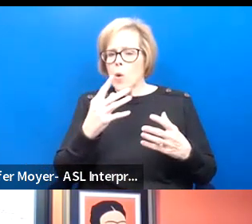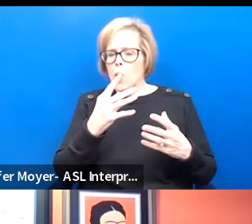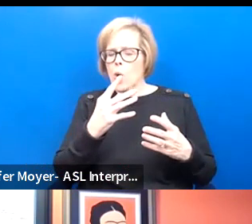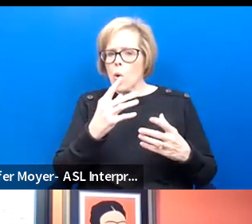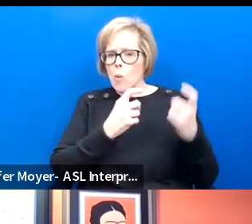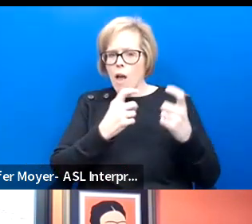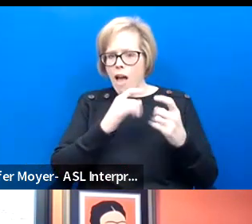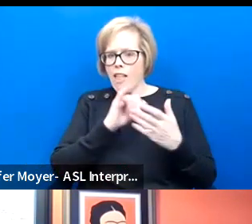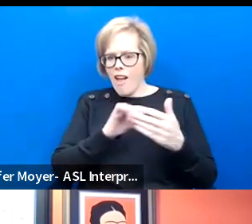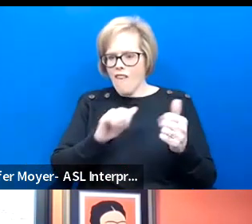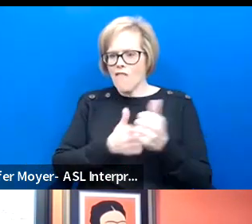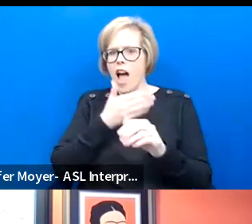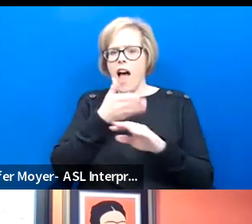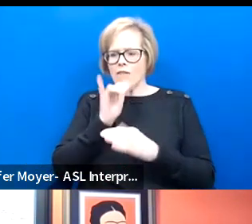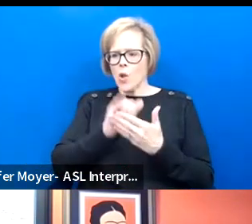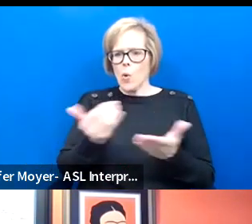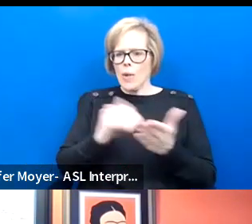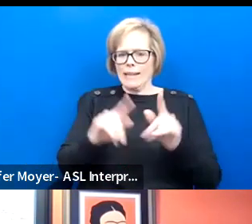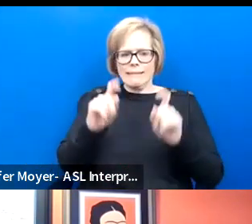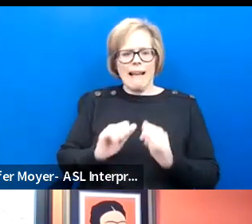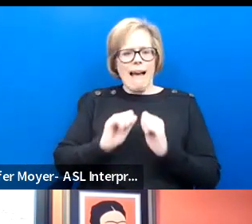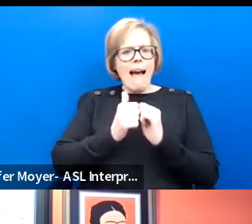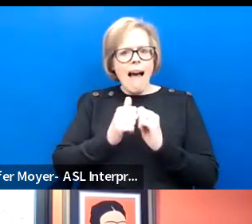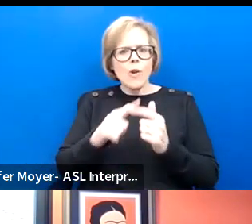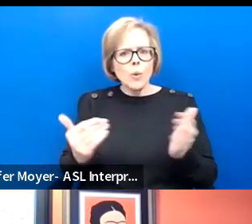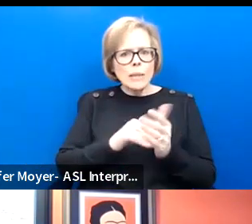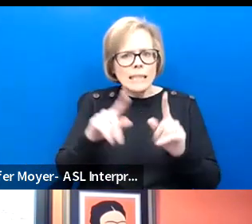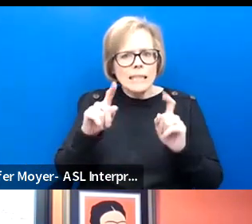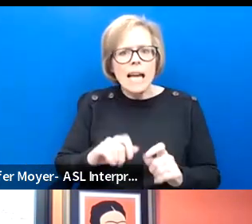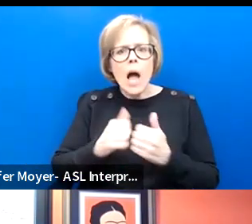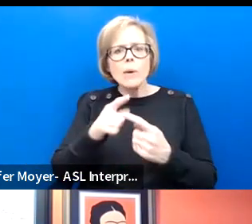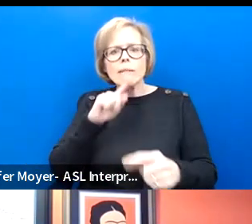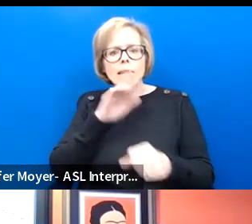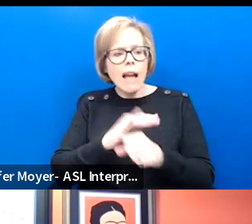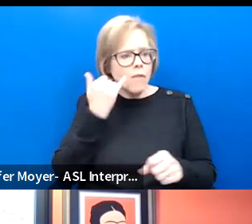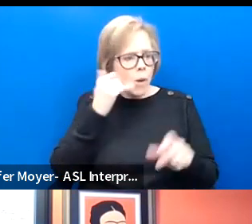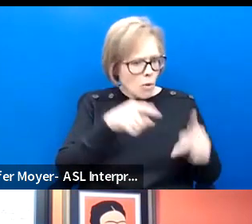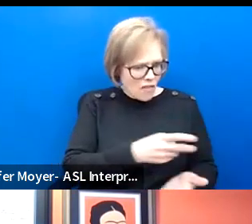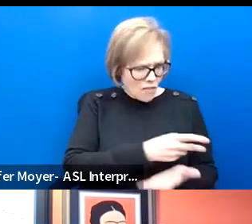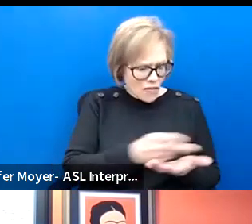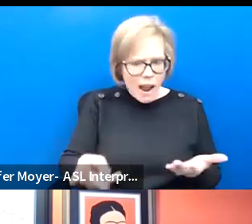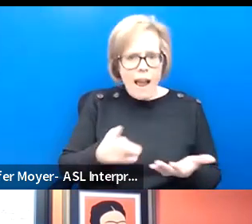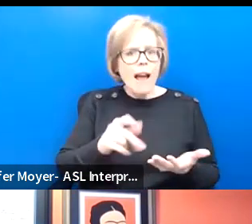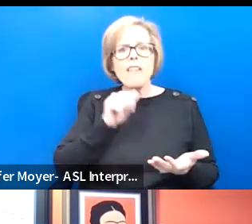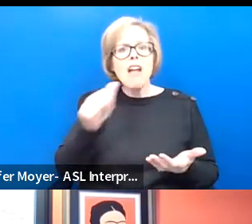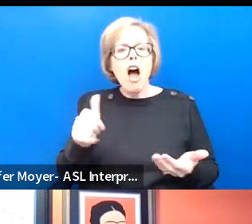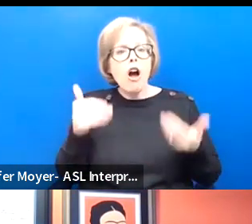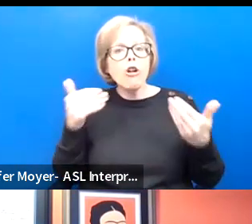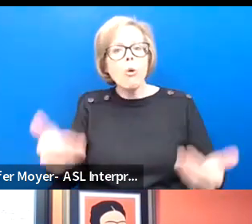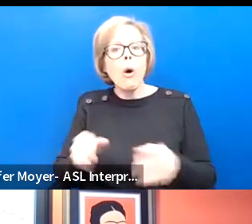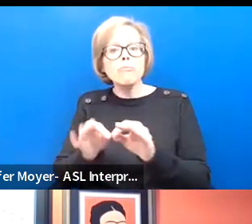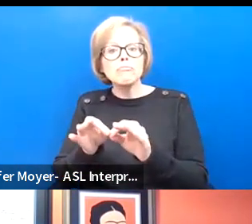up after all those reassessing. How do you reassess? How do you guarantee that somebody that failed didn't go ahead and try to